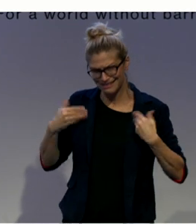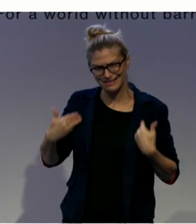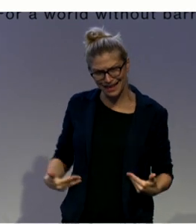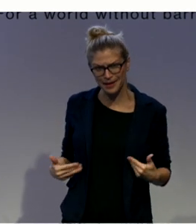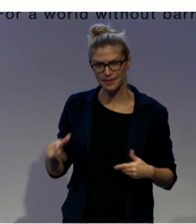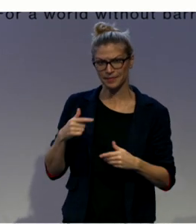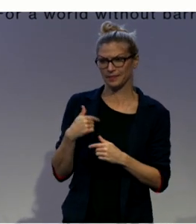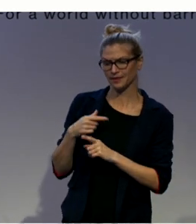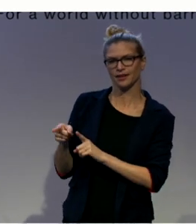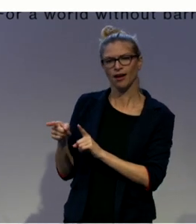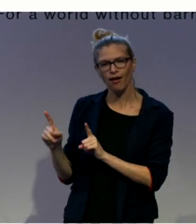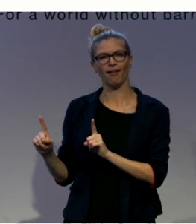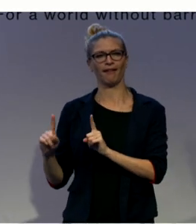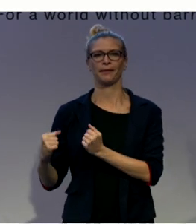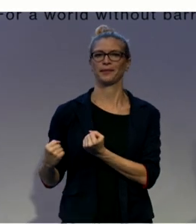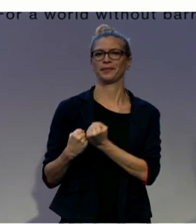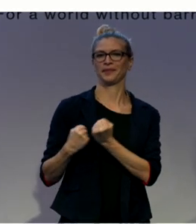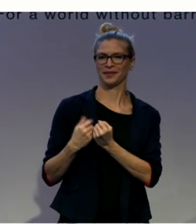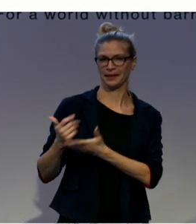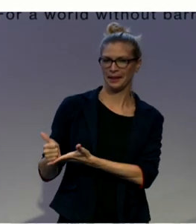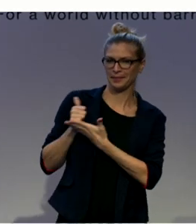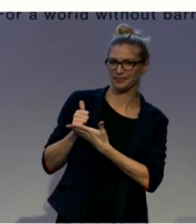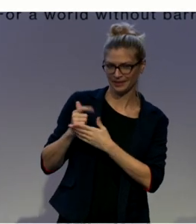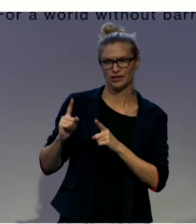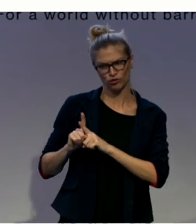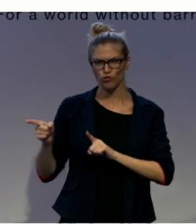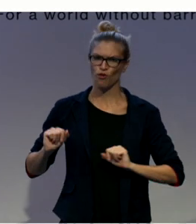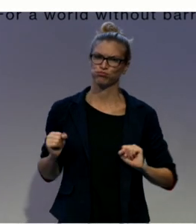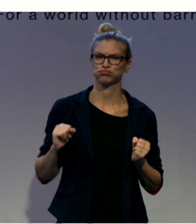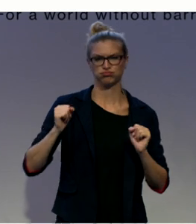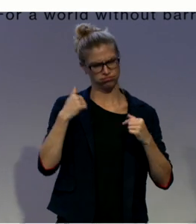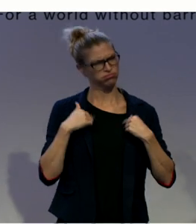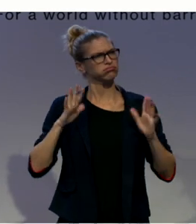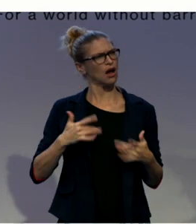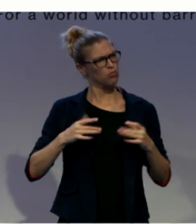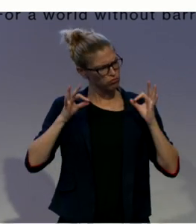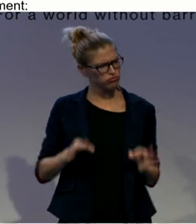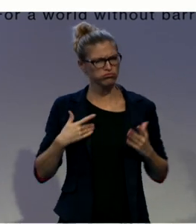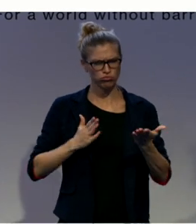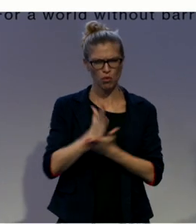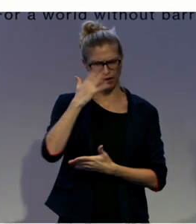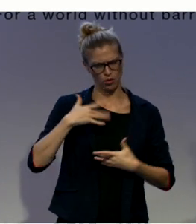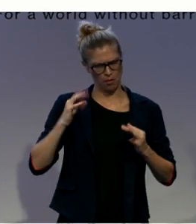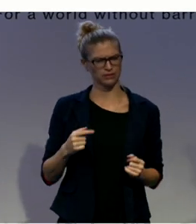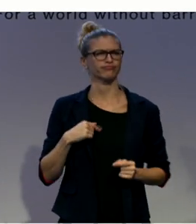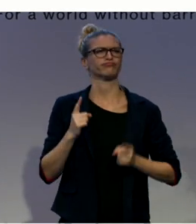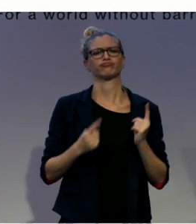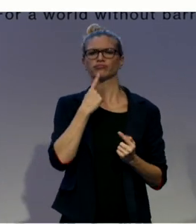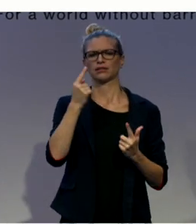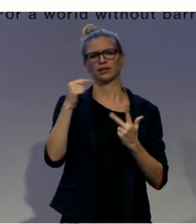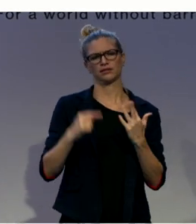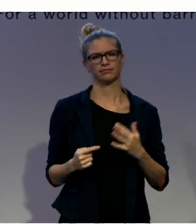to promote independent living in Cambodia. Our challenge is that the